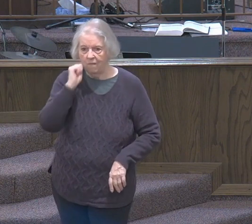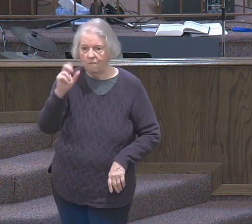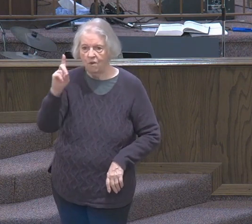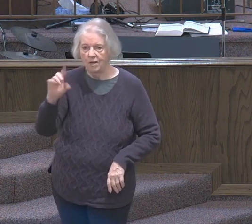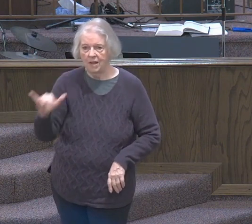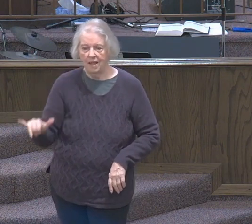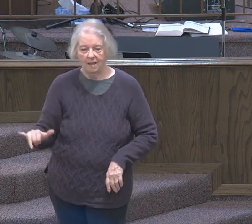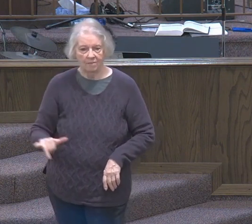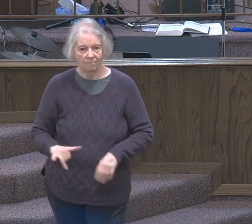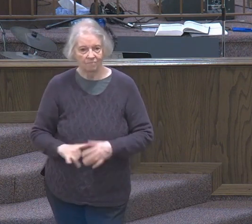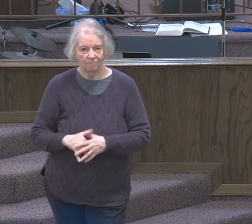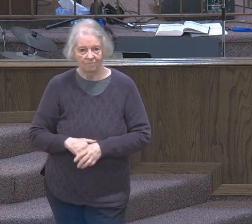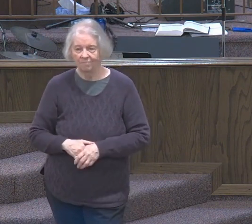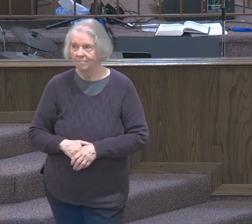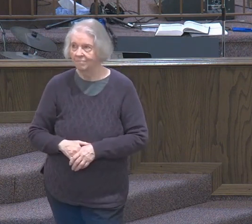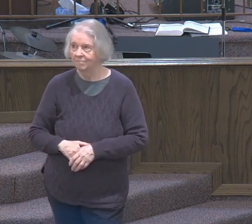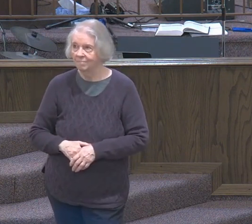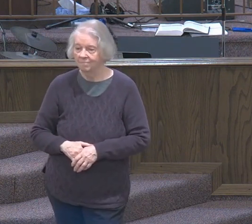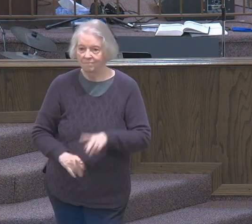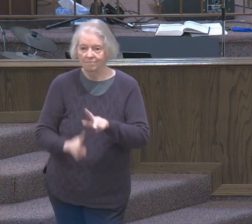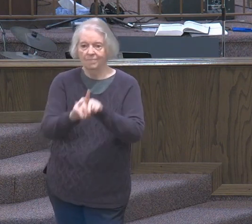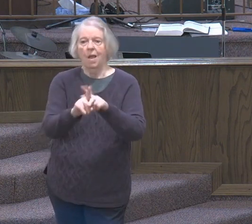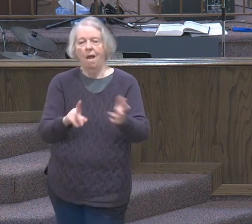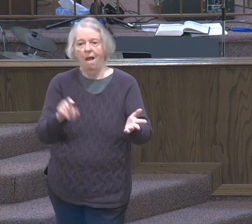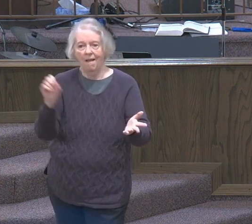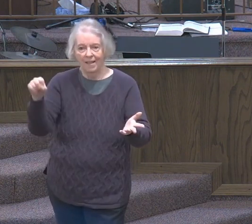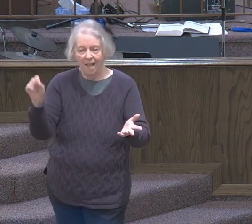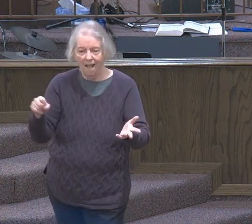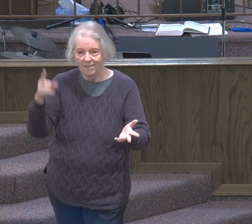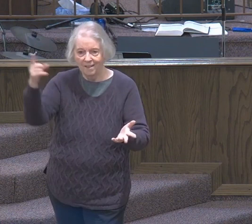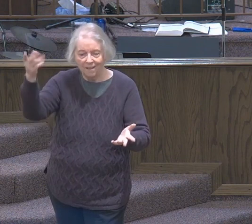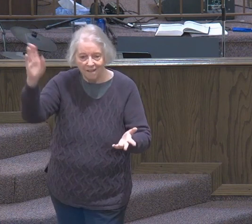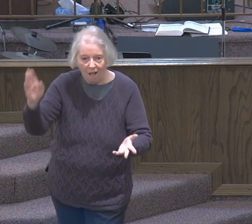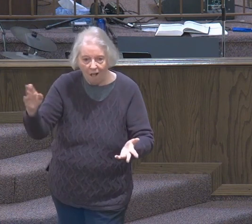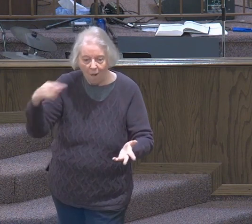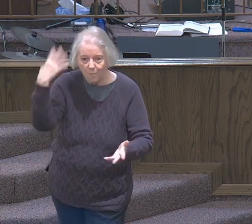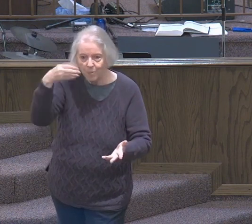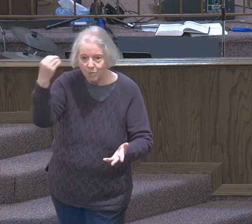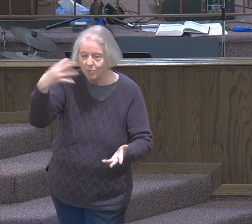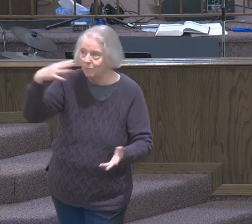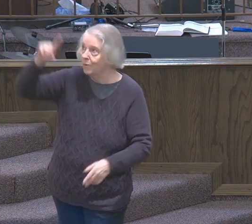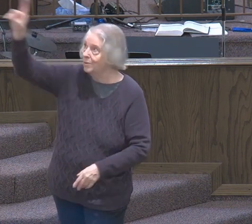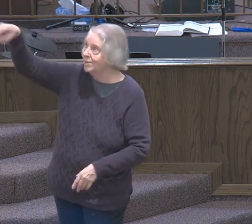that was allowed by the same God who caused the sunset.